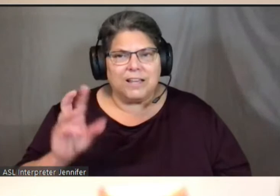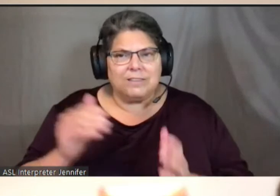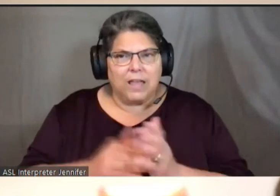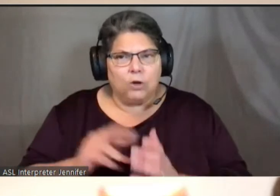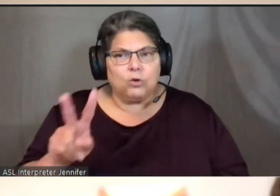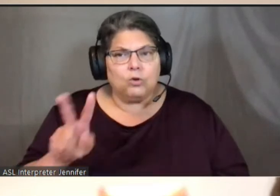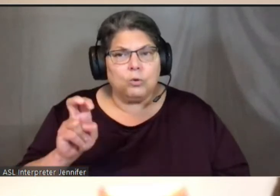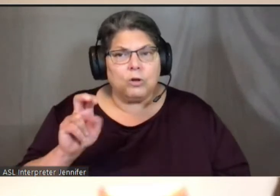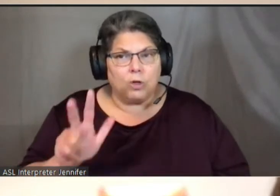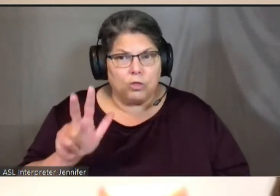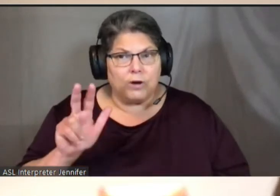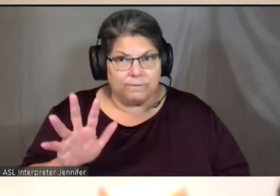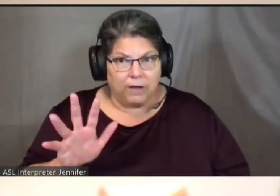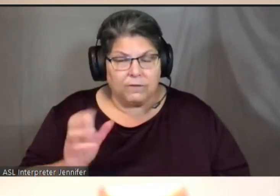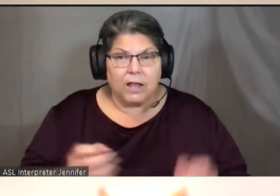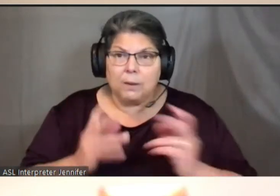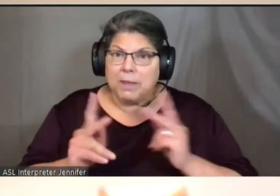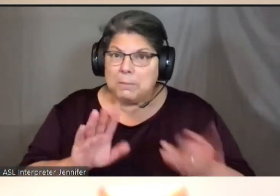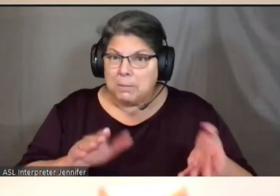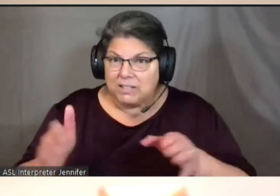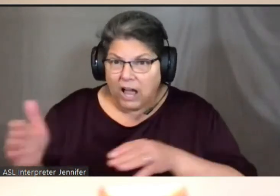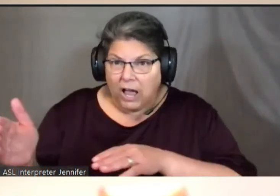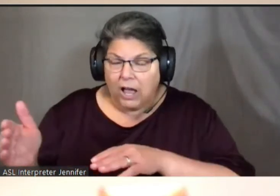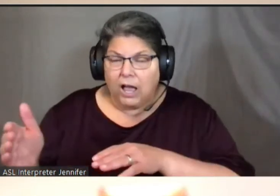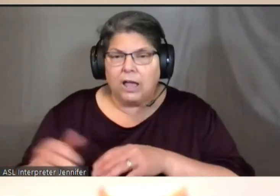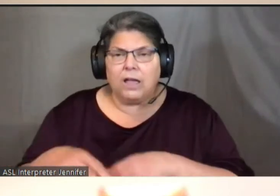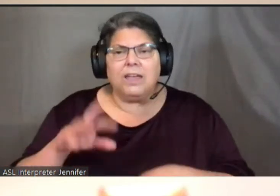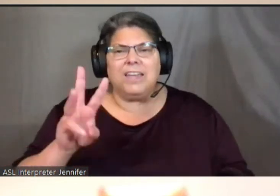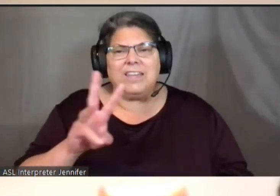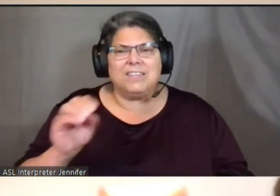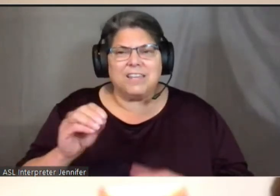3,636,235, and the deaths amount to